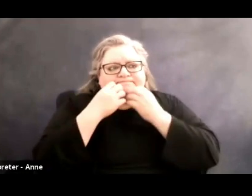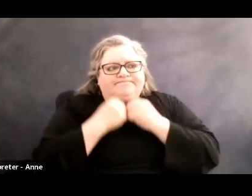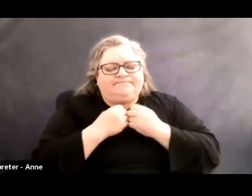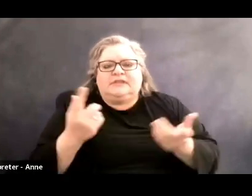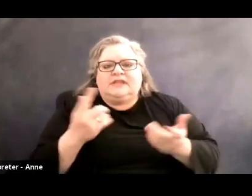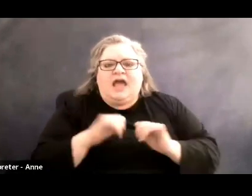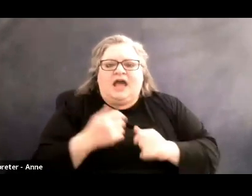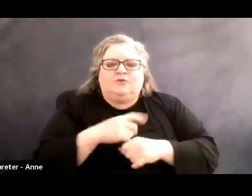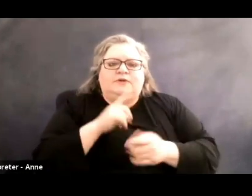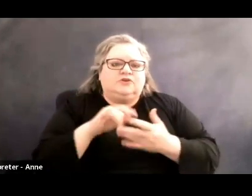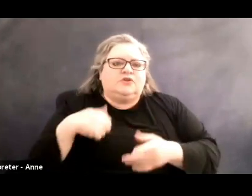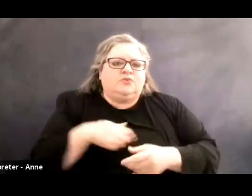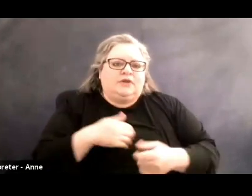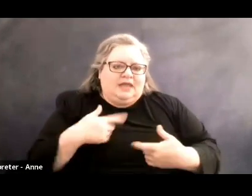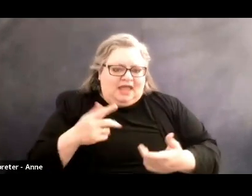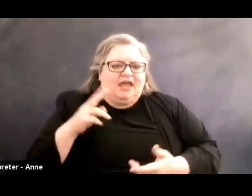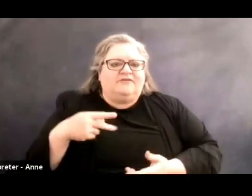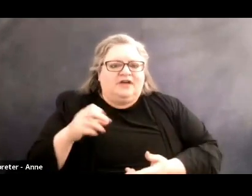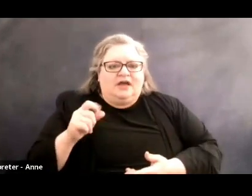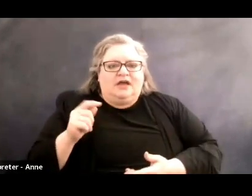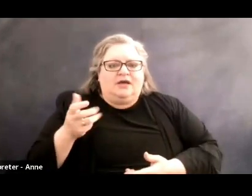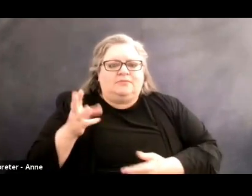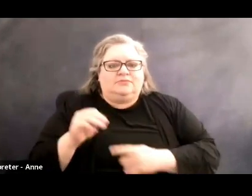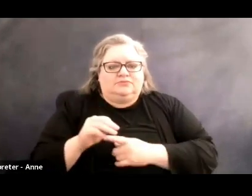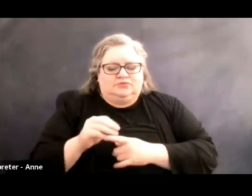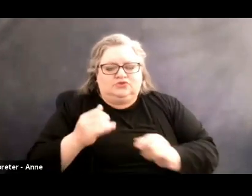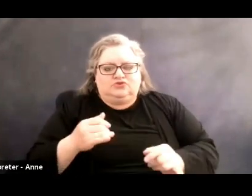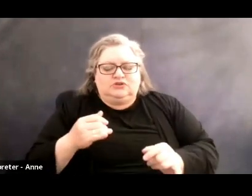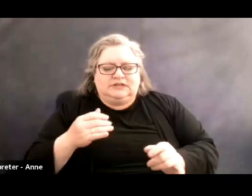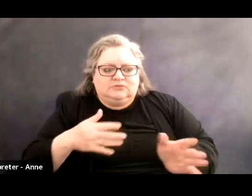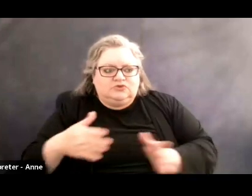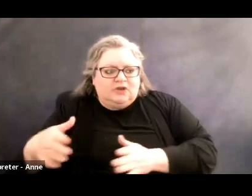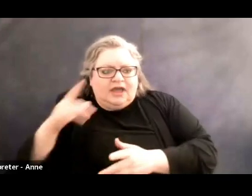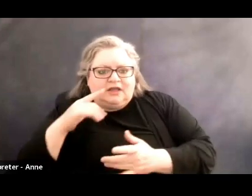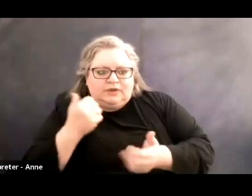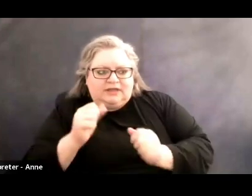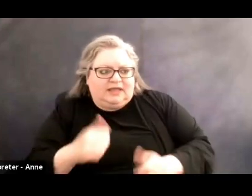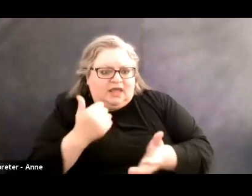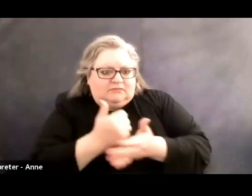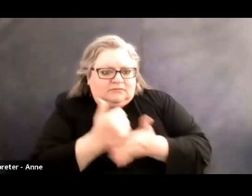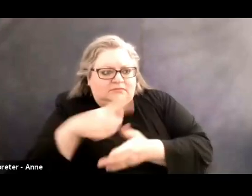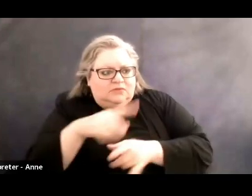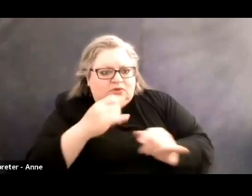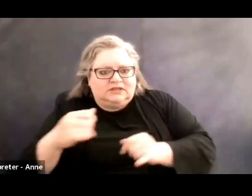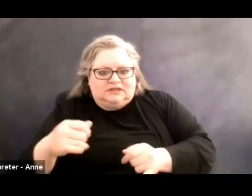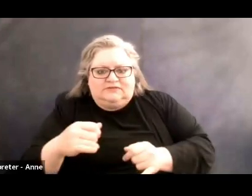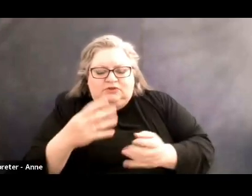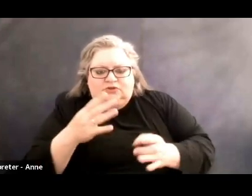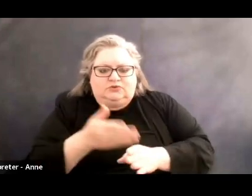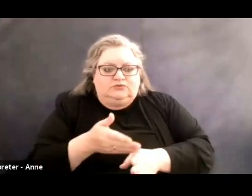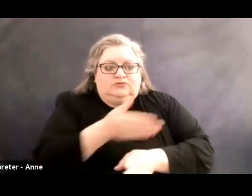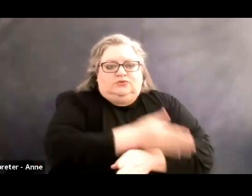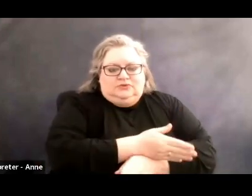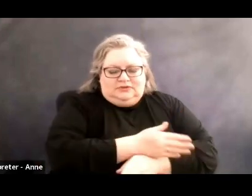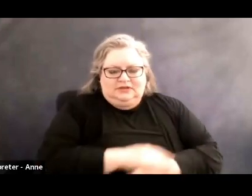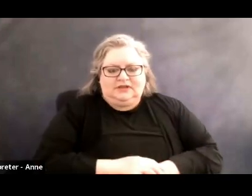make sure that we have some upstream interventions where we're able to aid those individuals early? How do we make sure that those individuals that are on